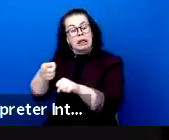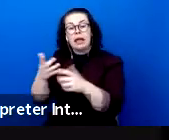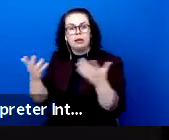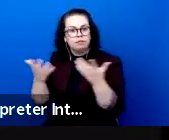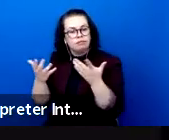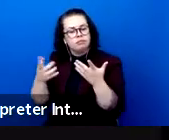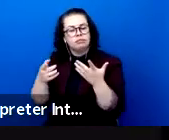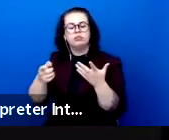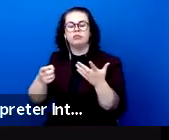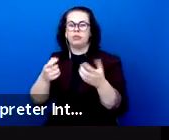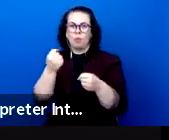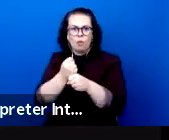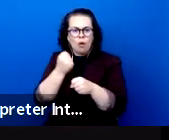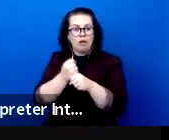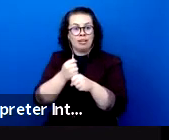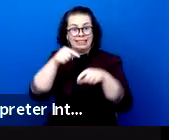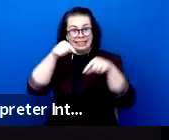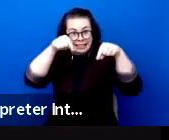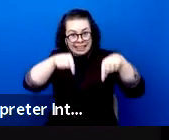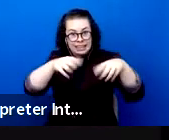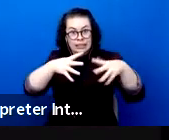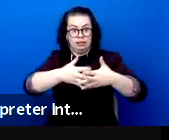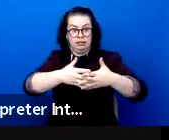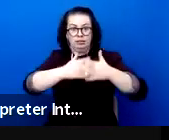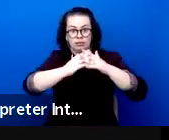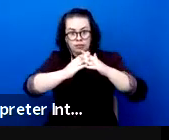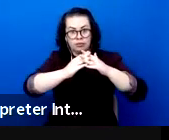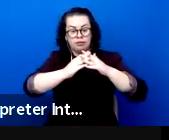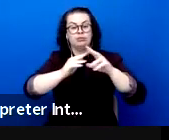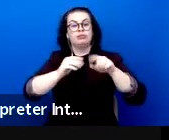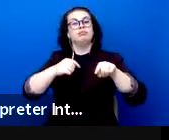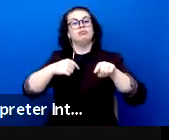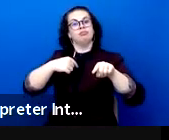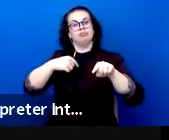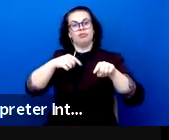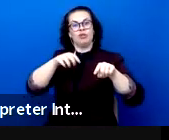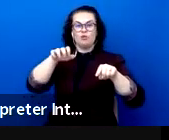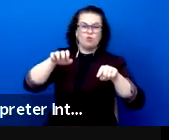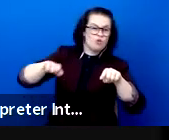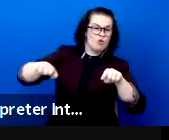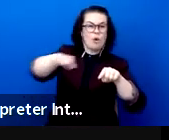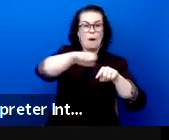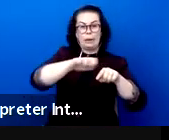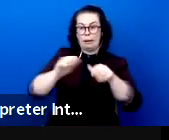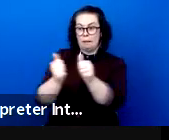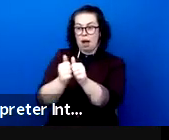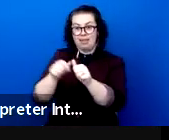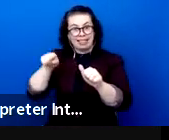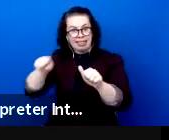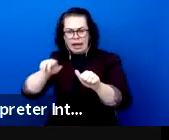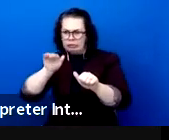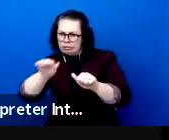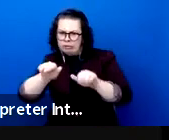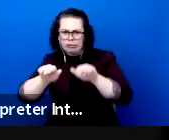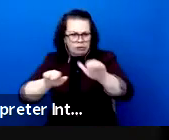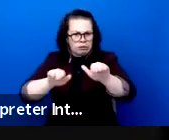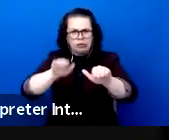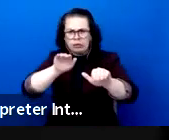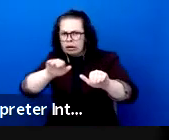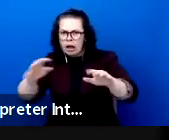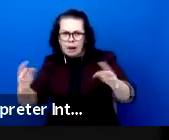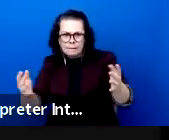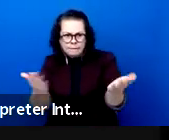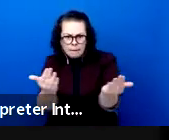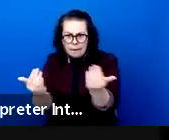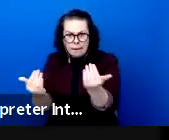this joint collaboration with all European partners for the forum to come into